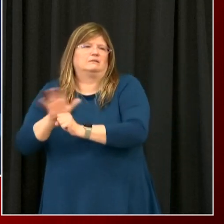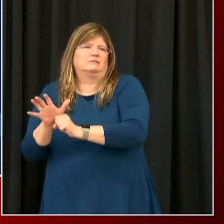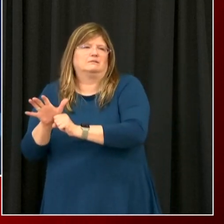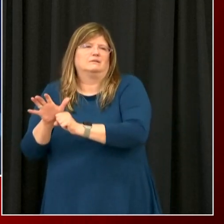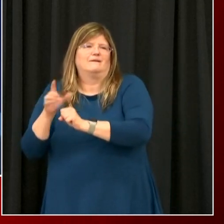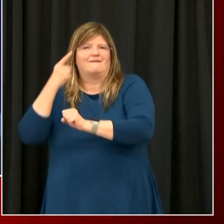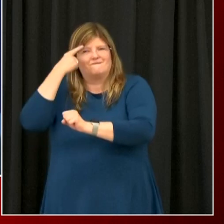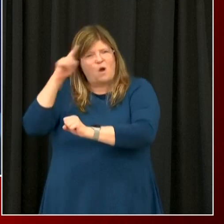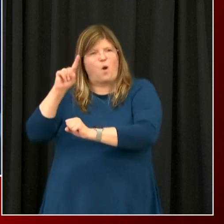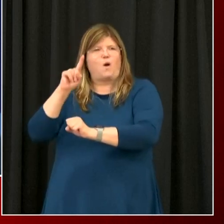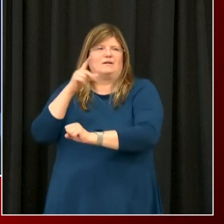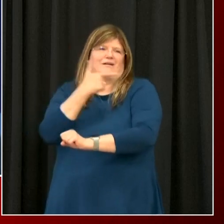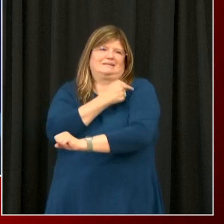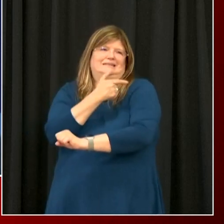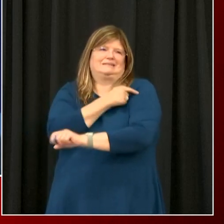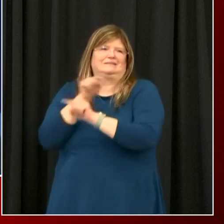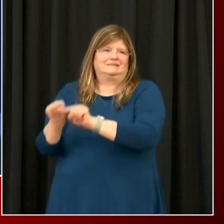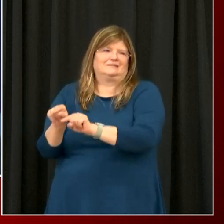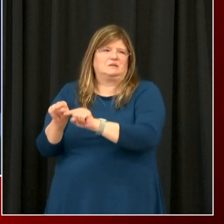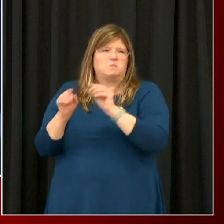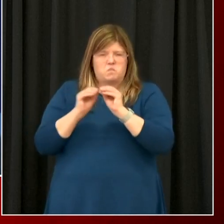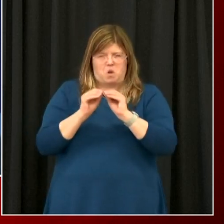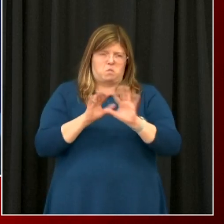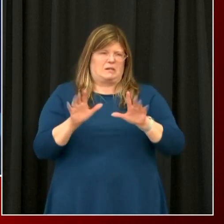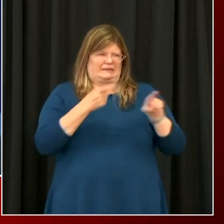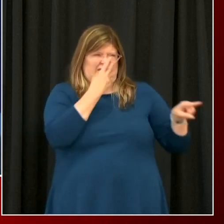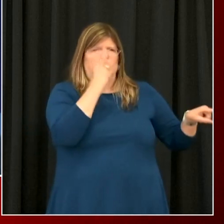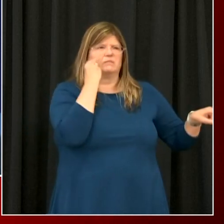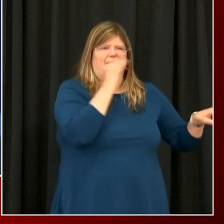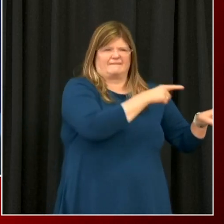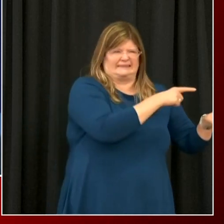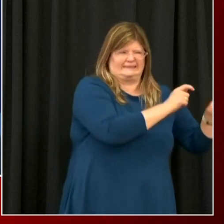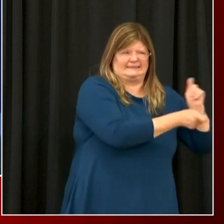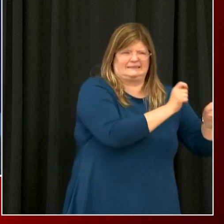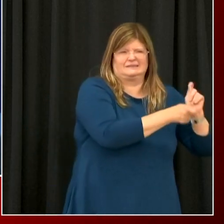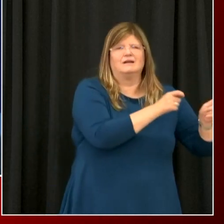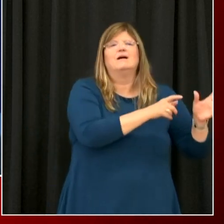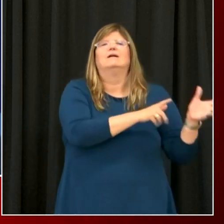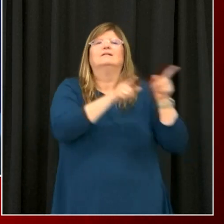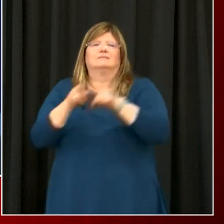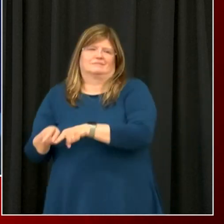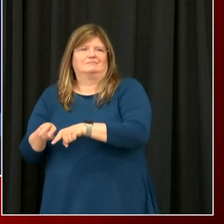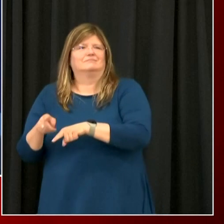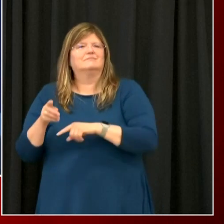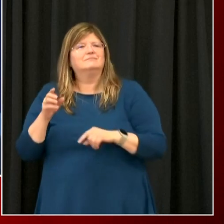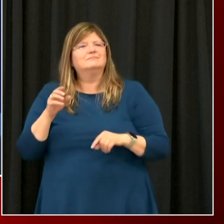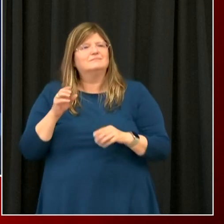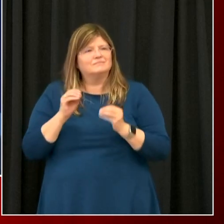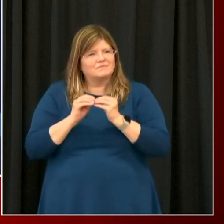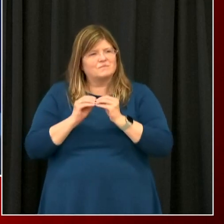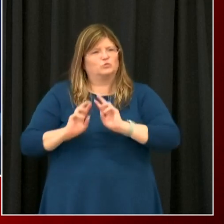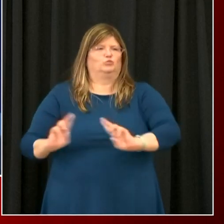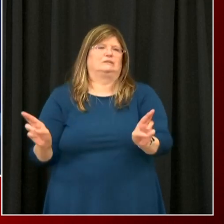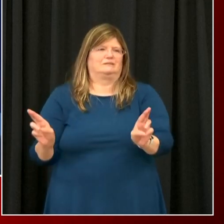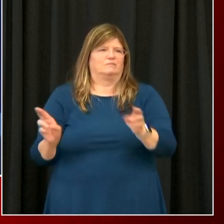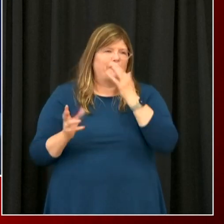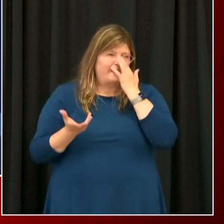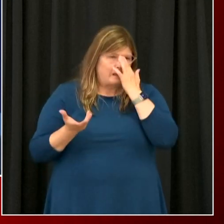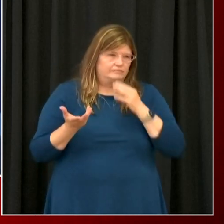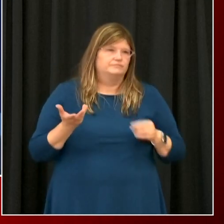the logistics planning for mass vaccinations. In terms of